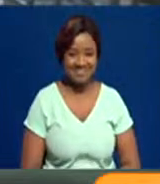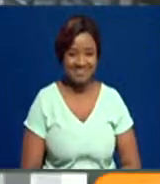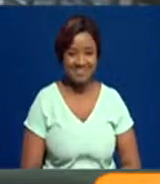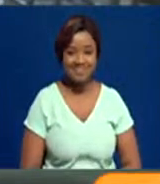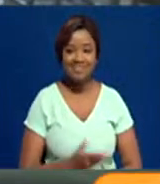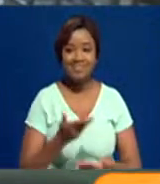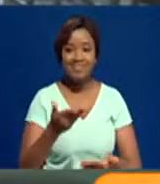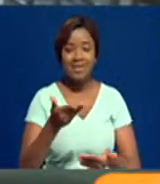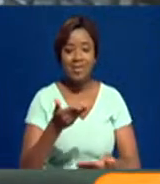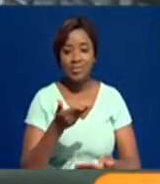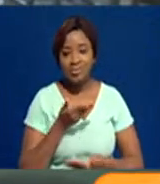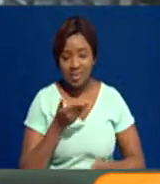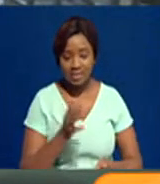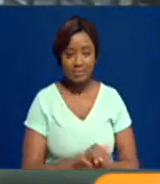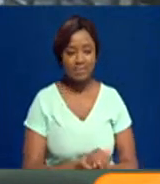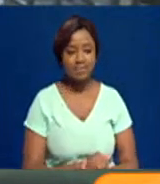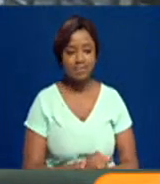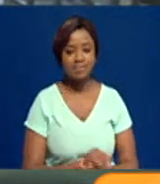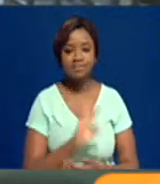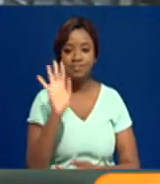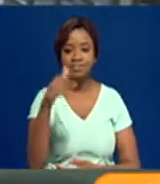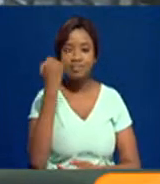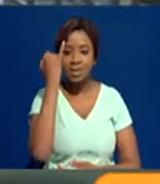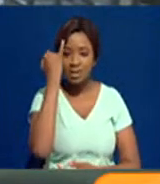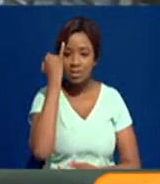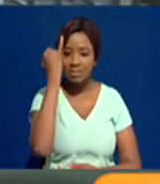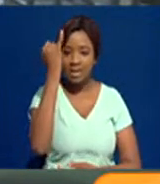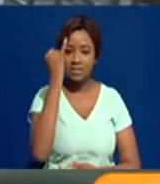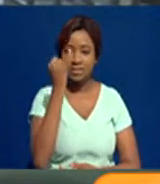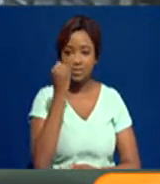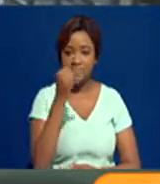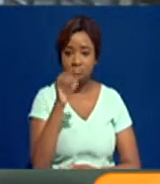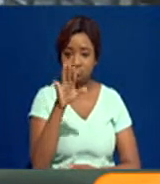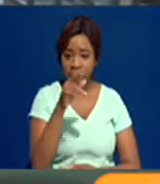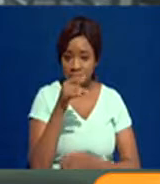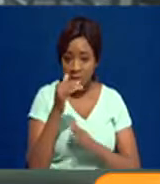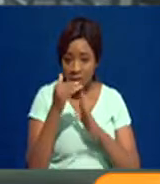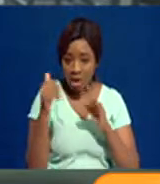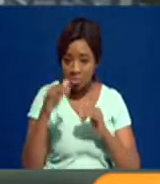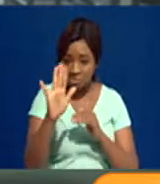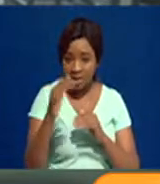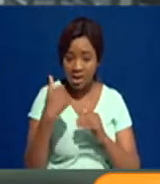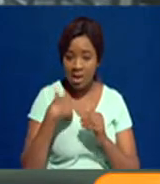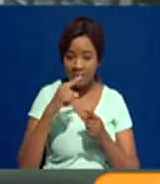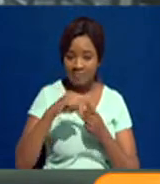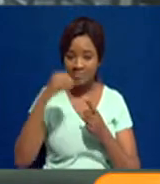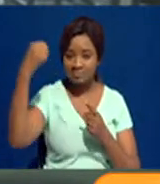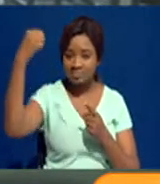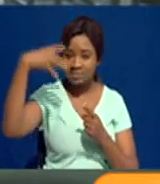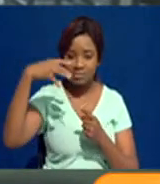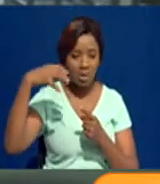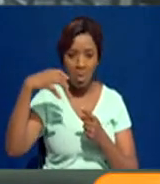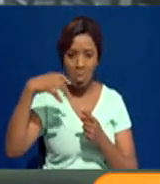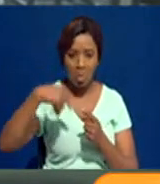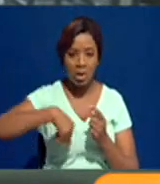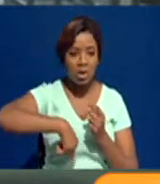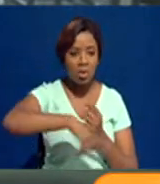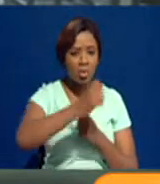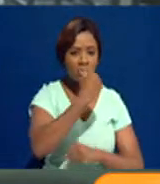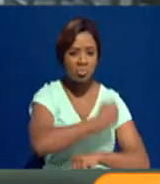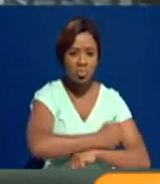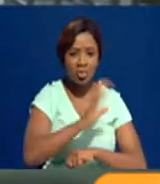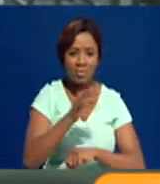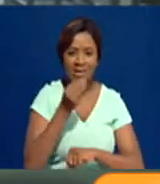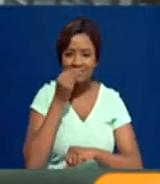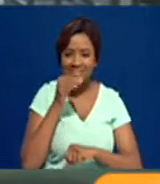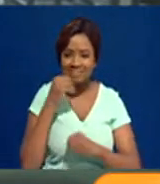Welcome back. Now, imagine living in a house without electricity, going to school on an empty